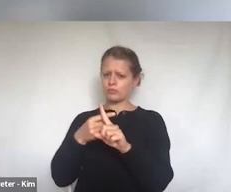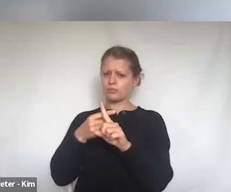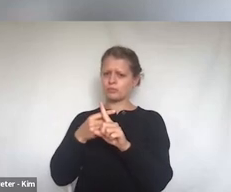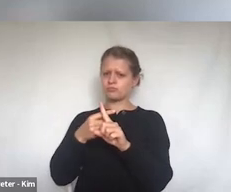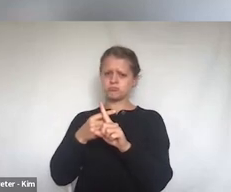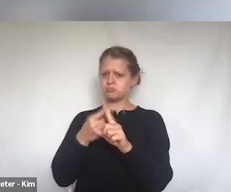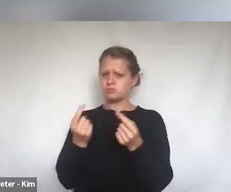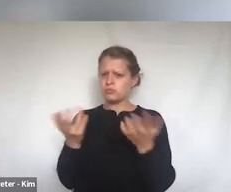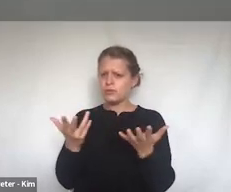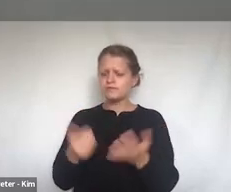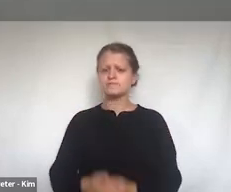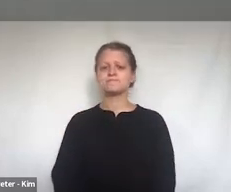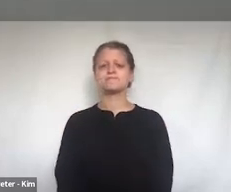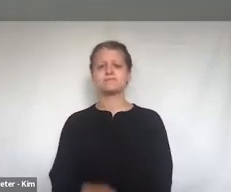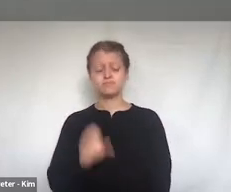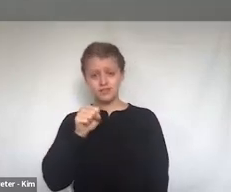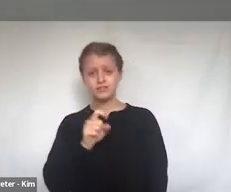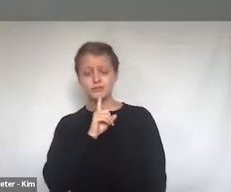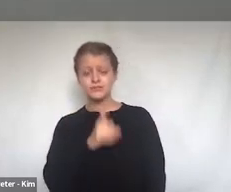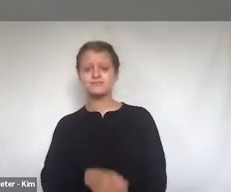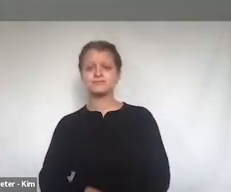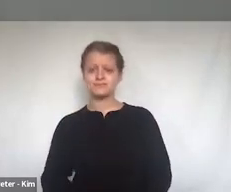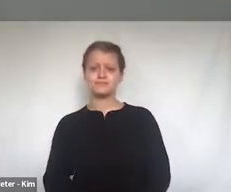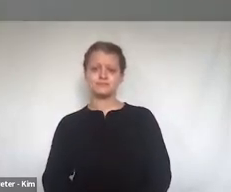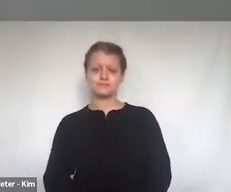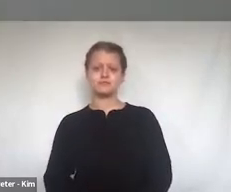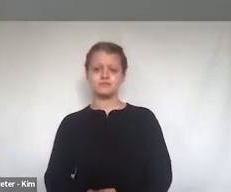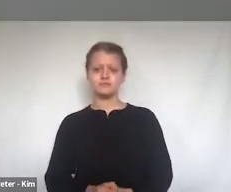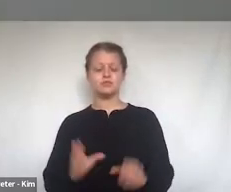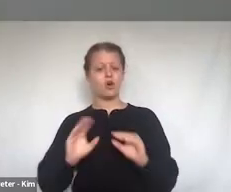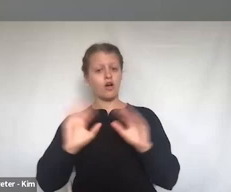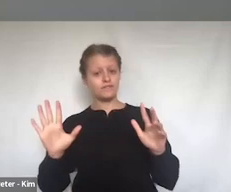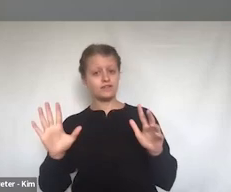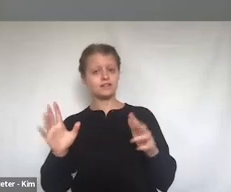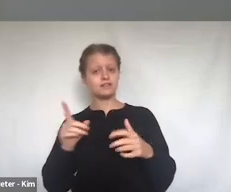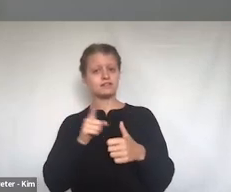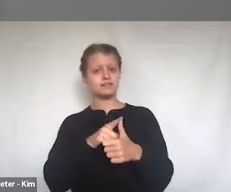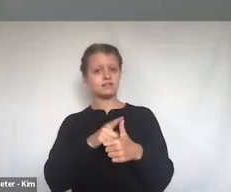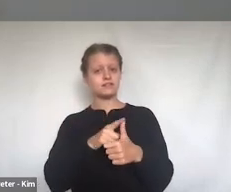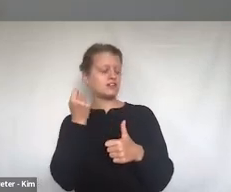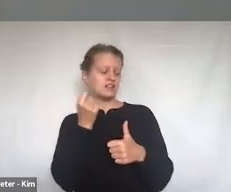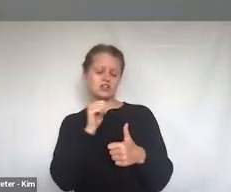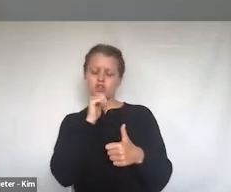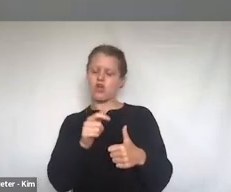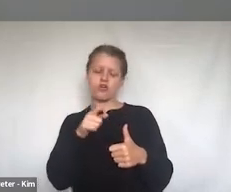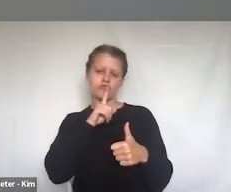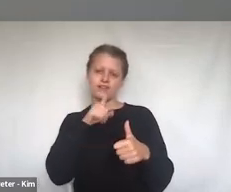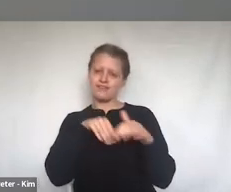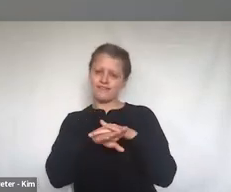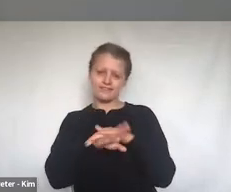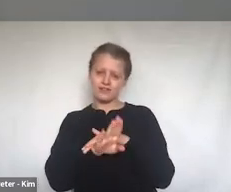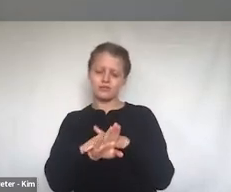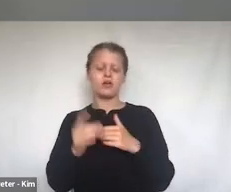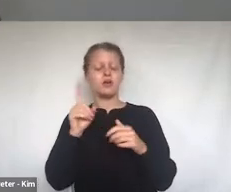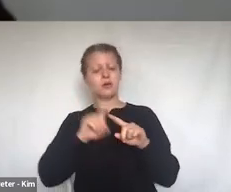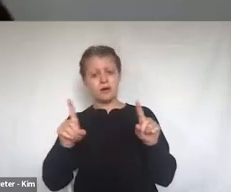temperatures? Totally. So the obvious one, but not the most accessible for everyone, would be to